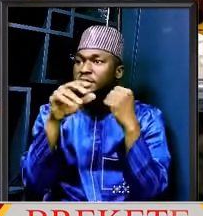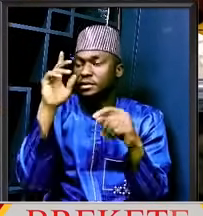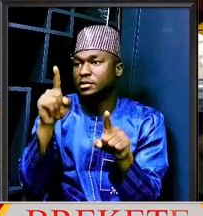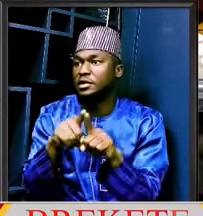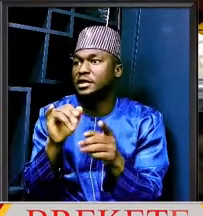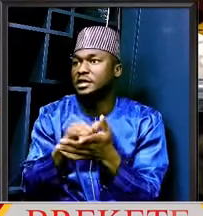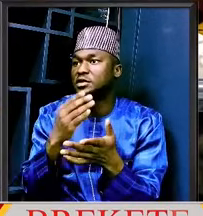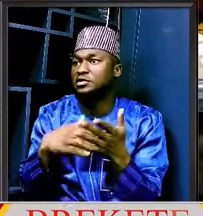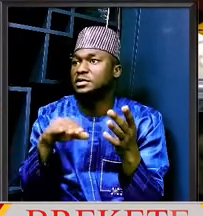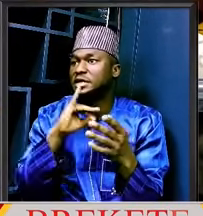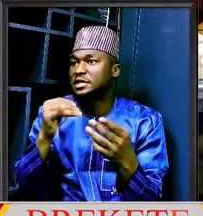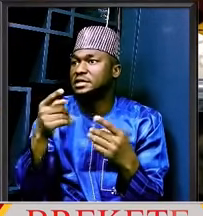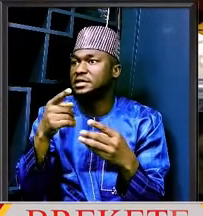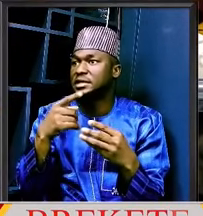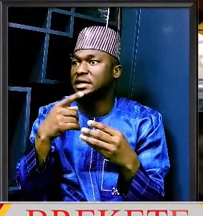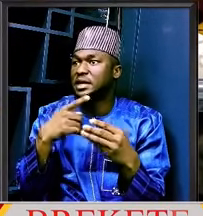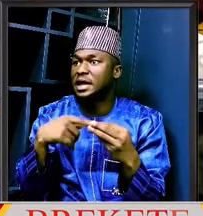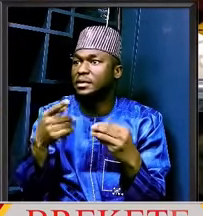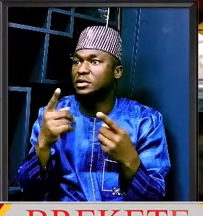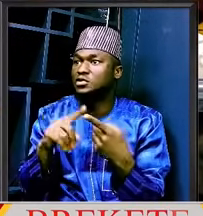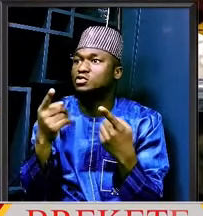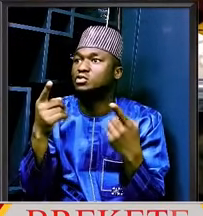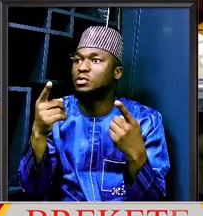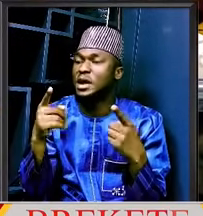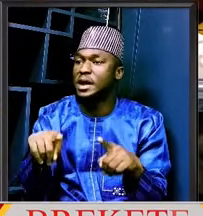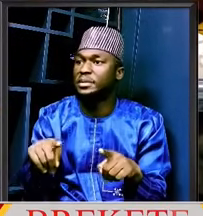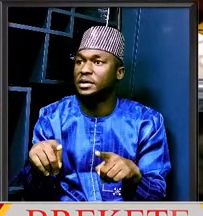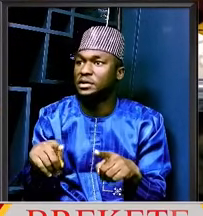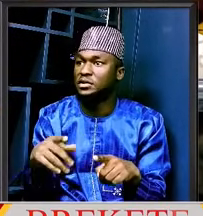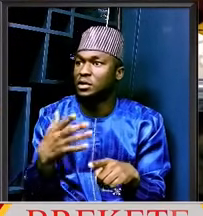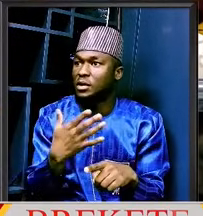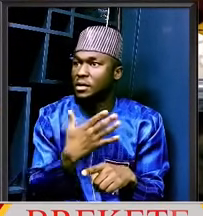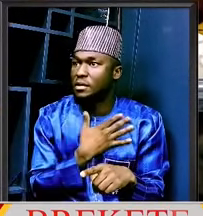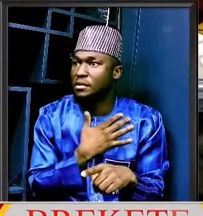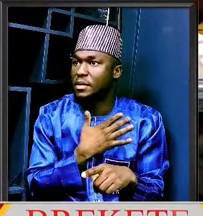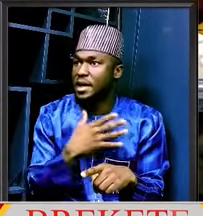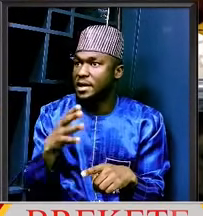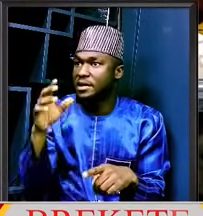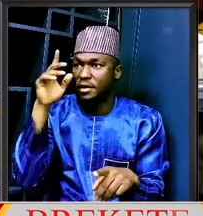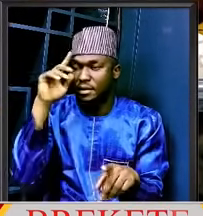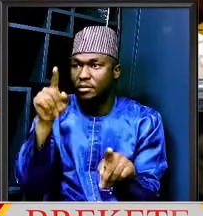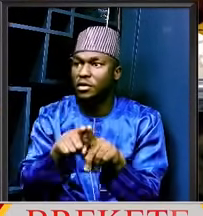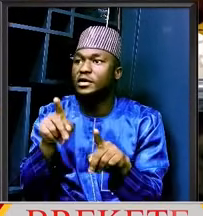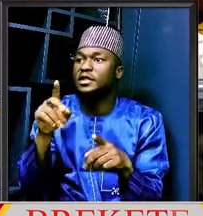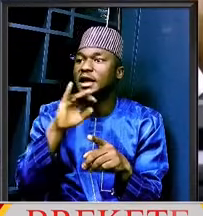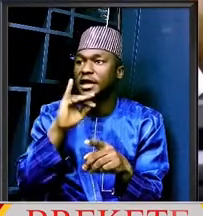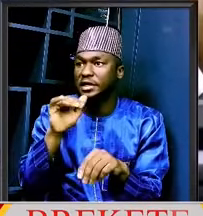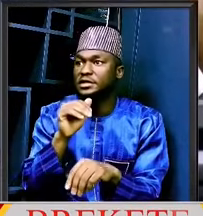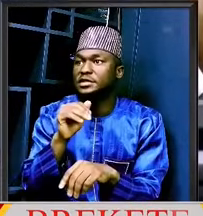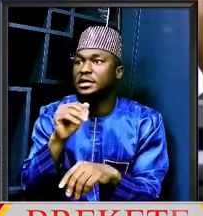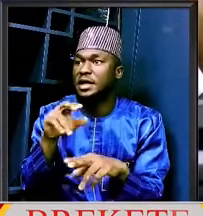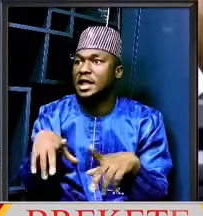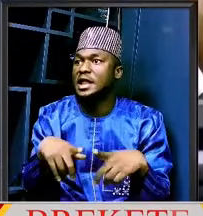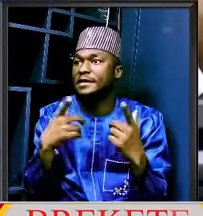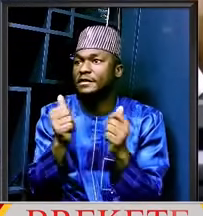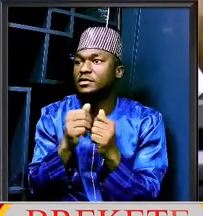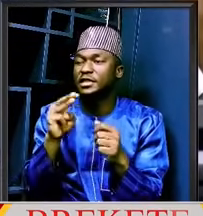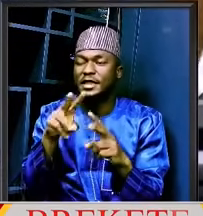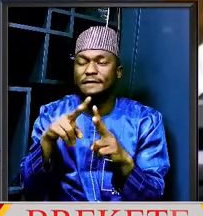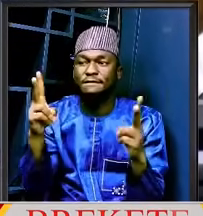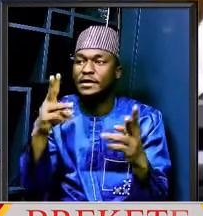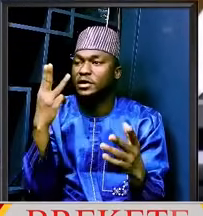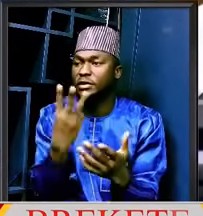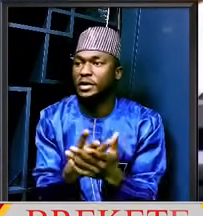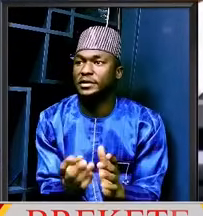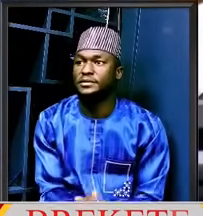problem. So we should not go out of the house. Because it's my brother that relates with them very well in the community. So he knows them very,